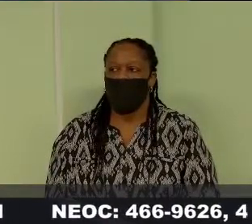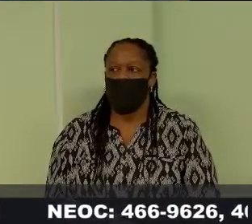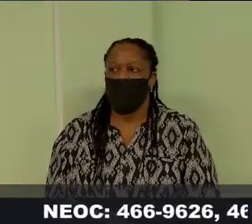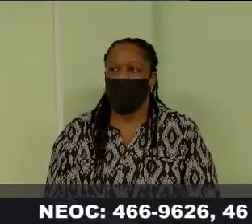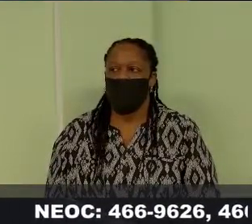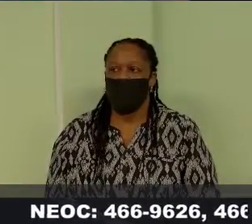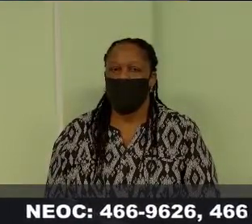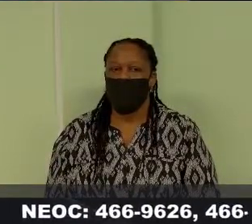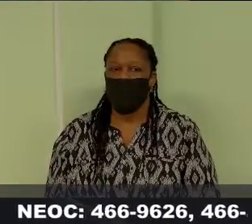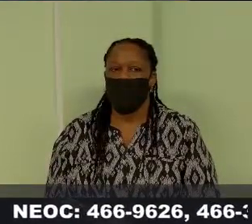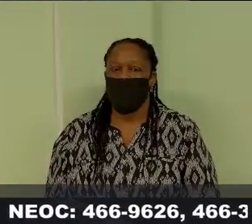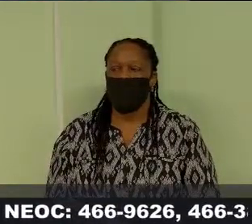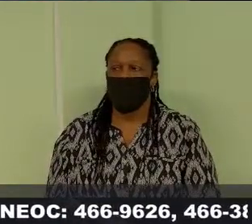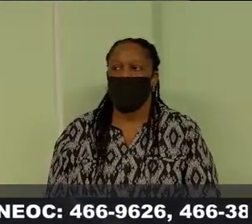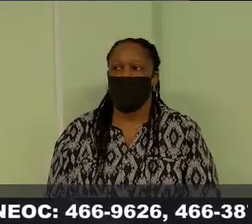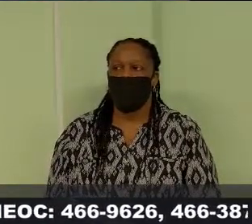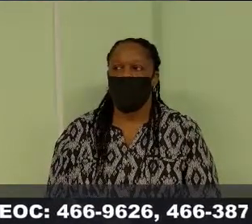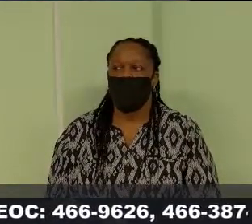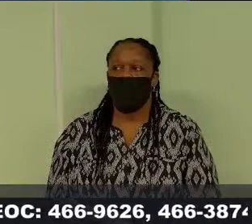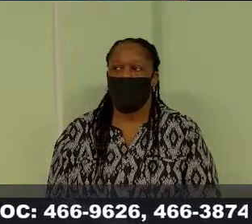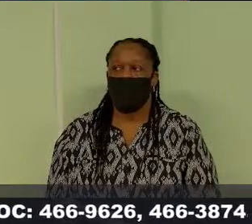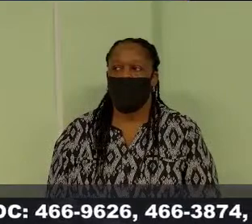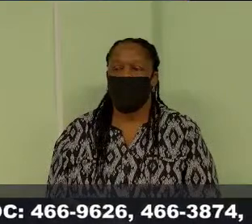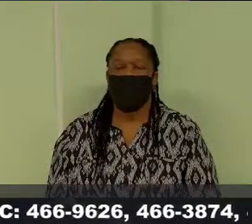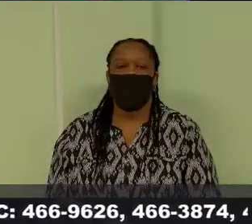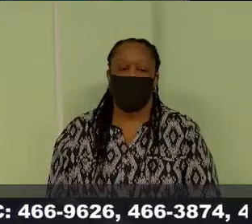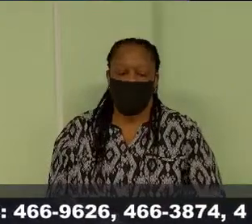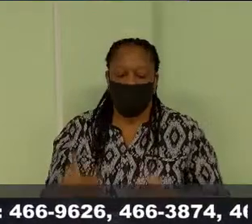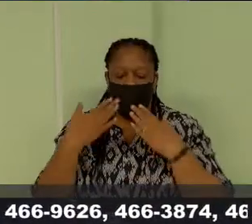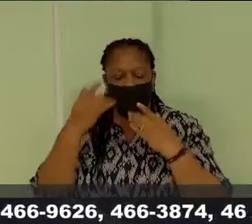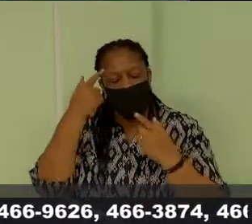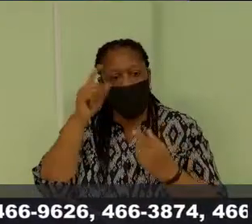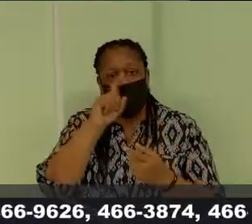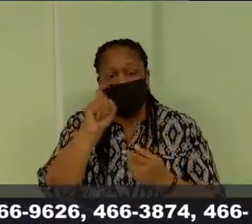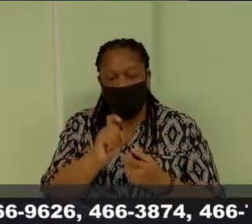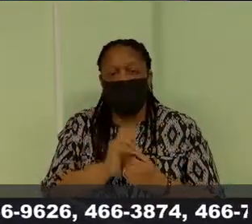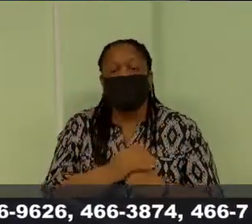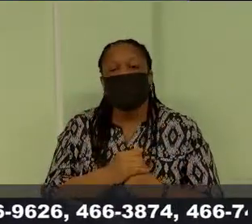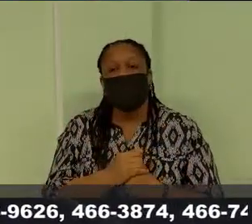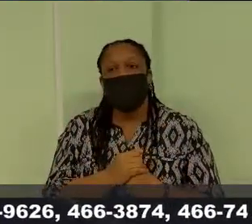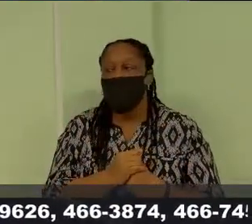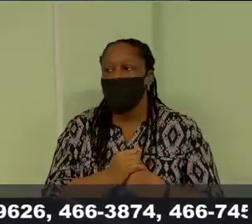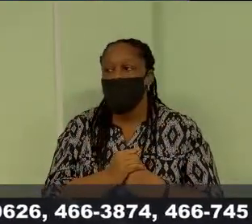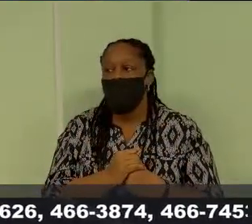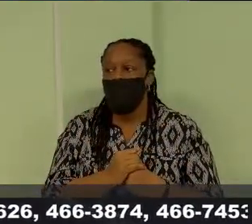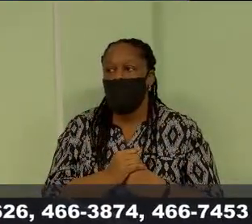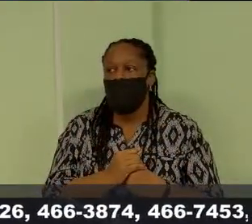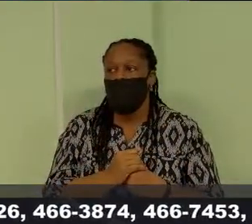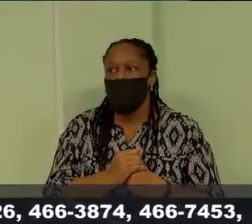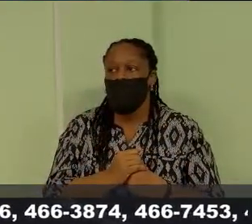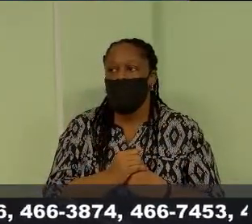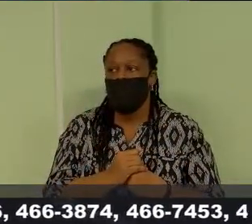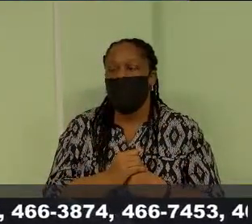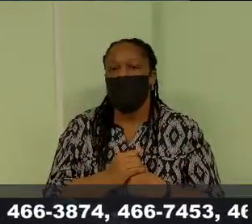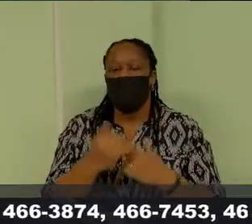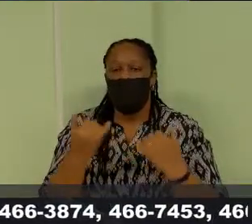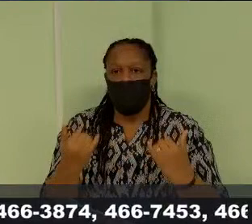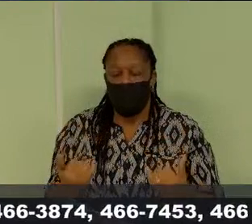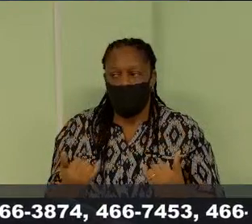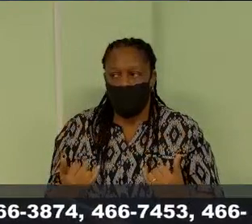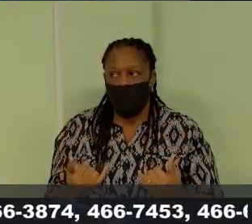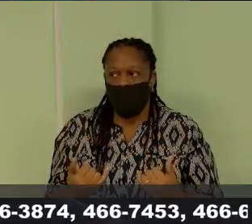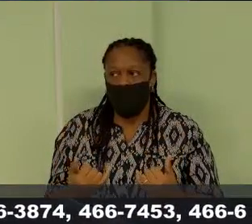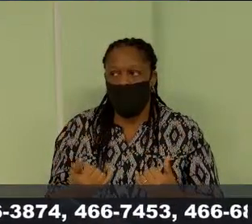All right, so thank you for your questions, for reading those questions, Mr. Williams. At present,